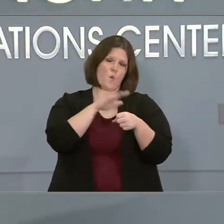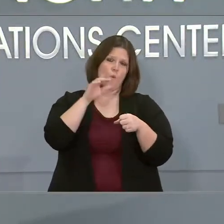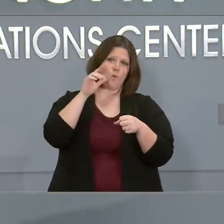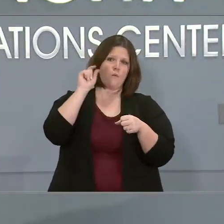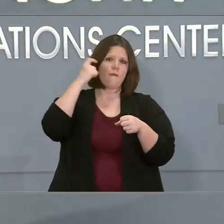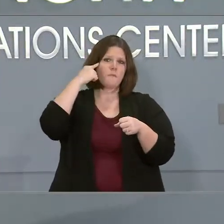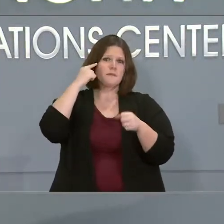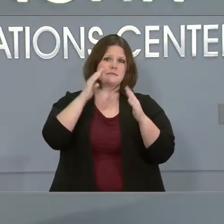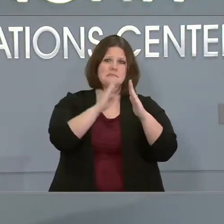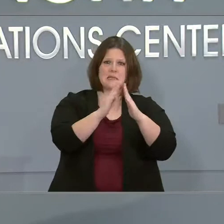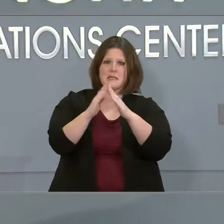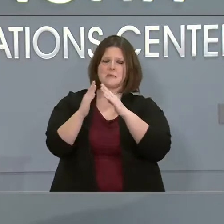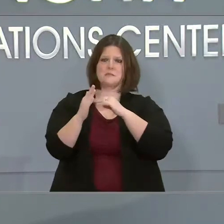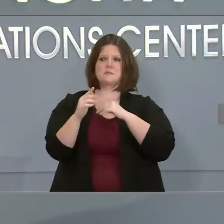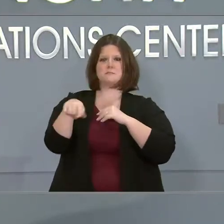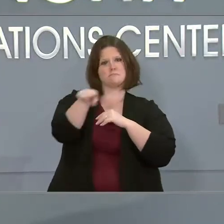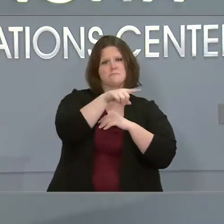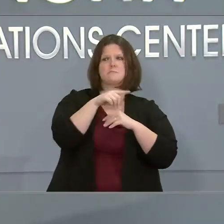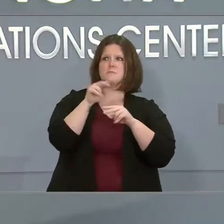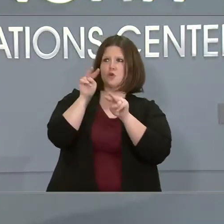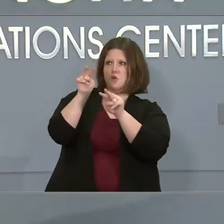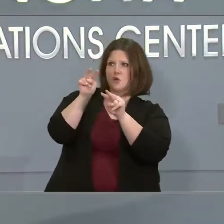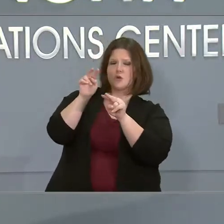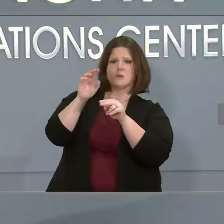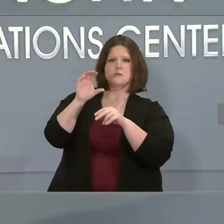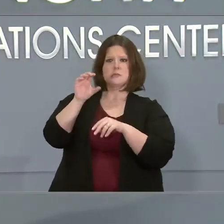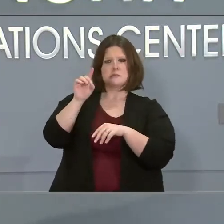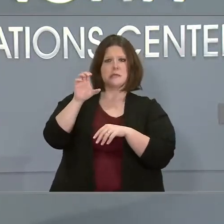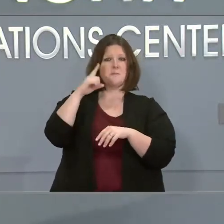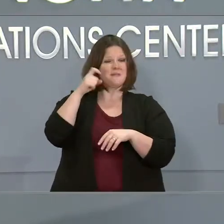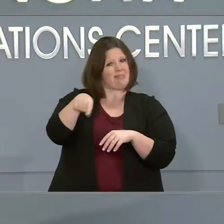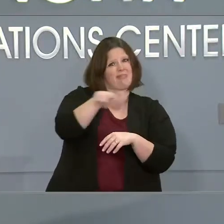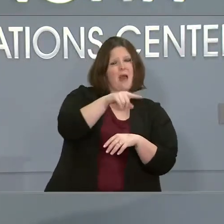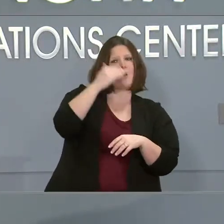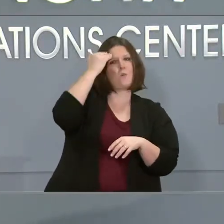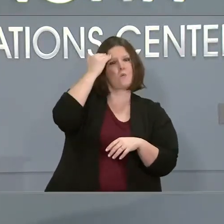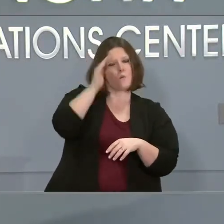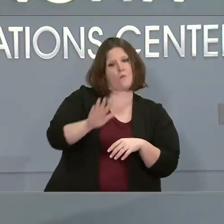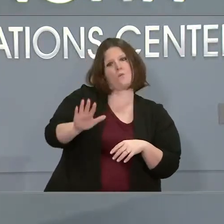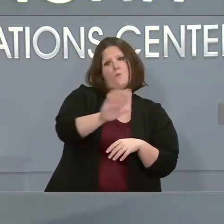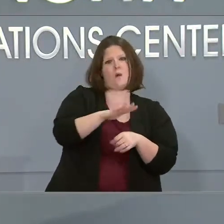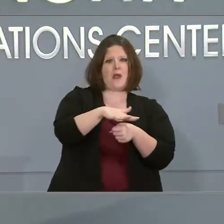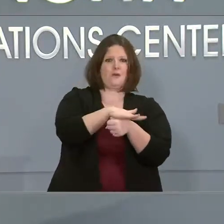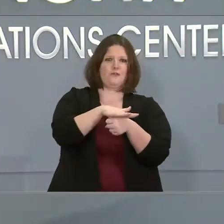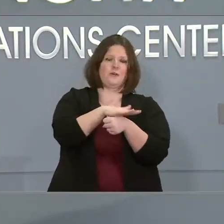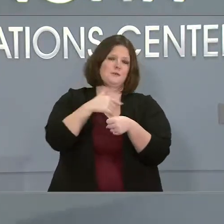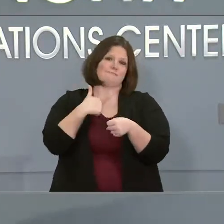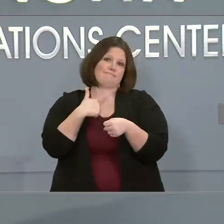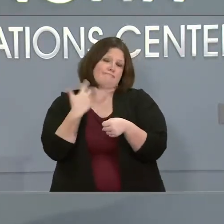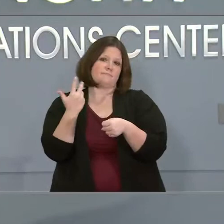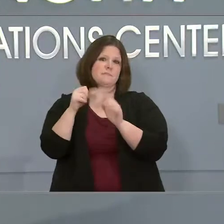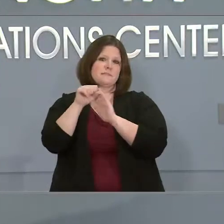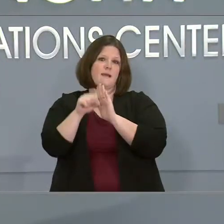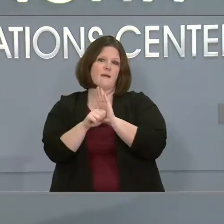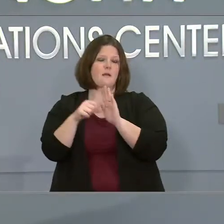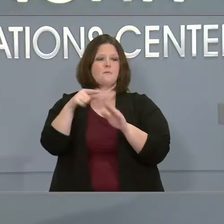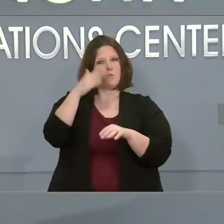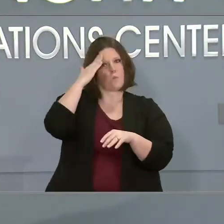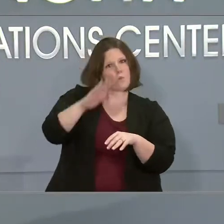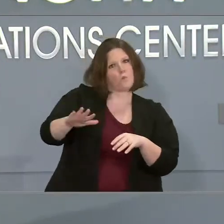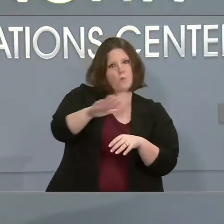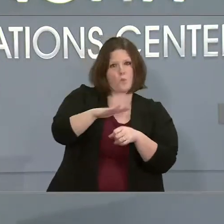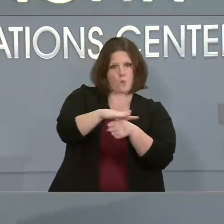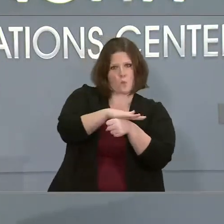to make decisions that are best for their communities, and a number of them have continued to do it. But I hope that we